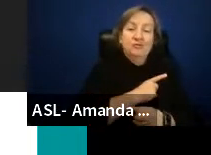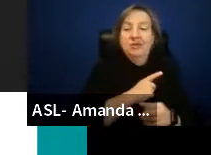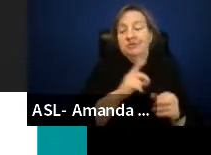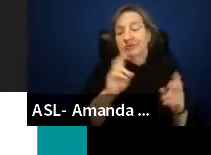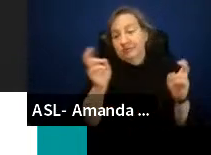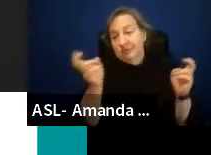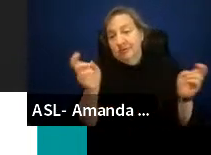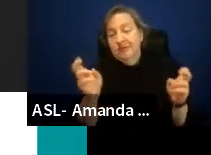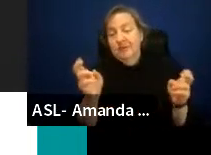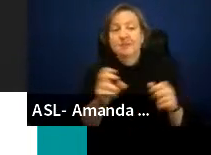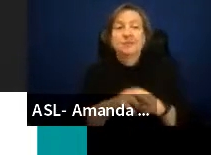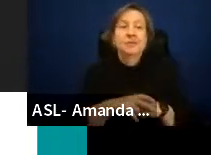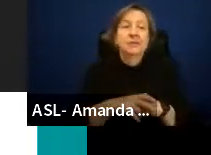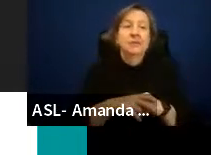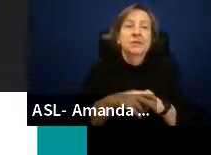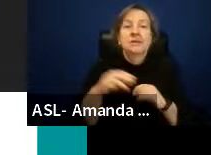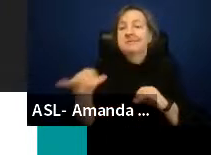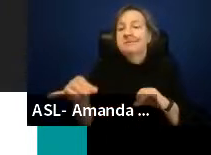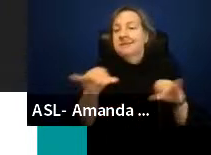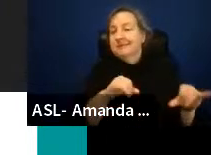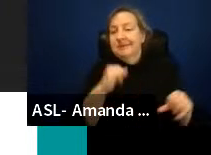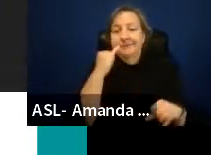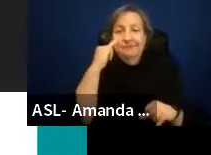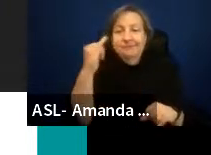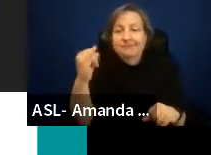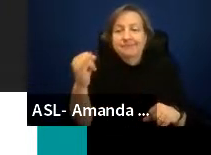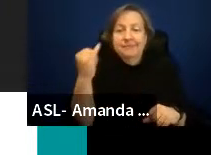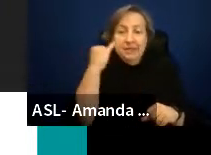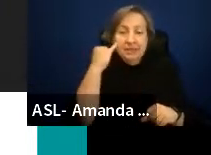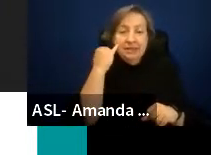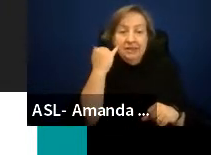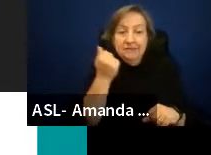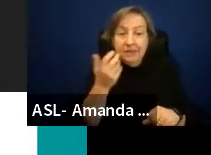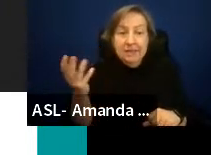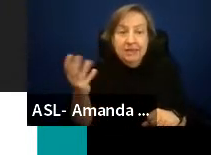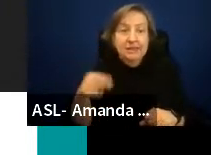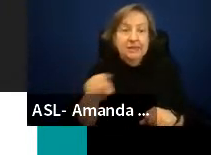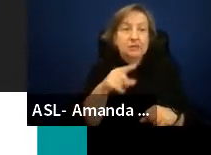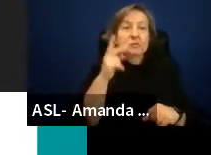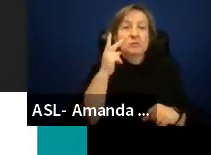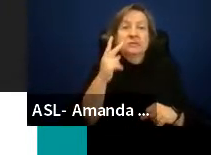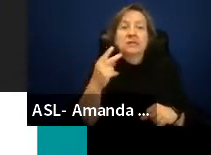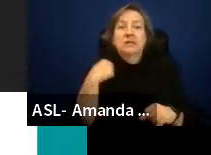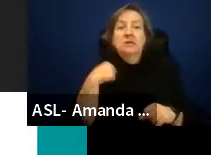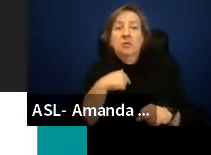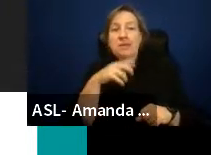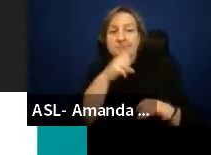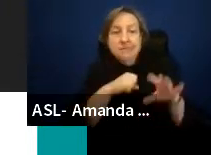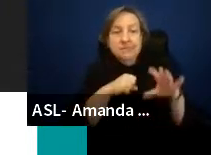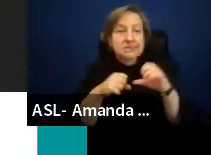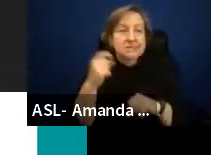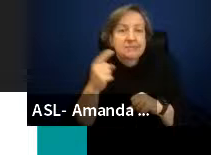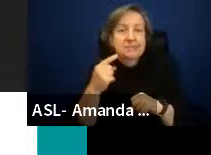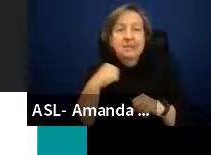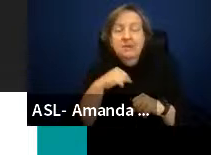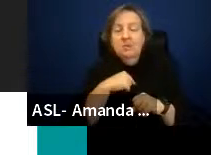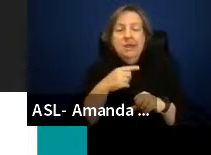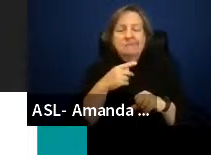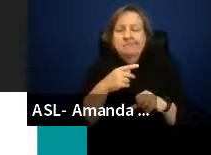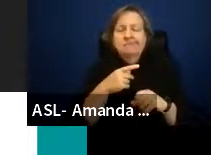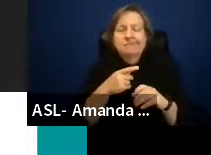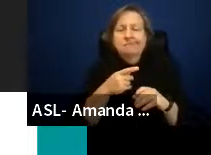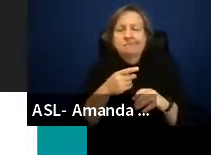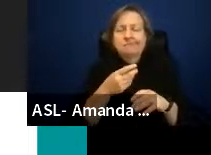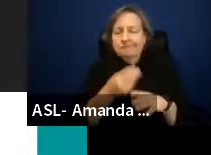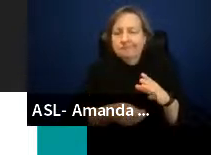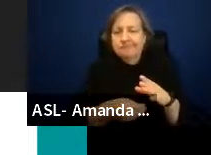will. That same thing. If there are things that you see where we are missing, we have gaps, let us know.